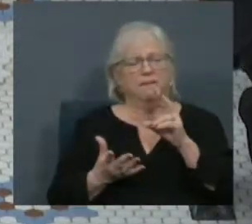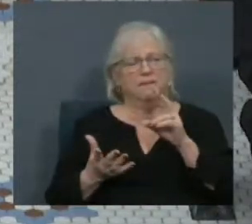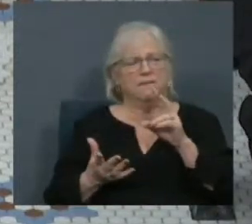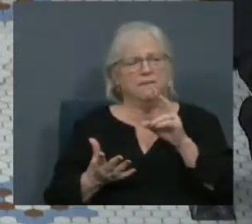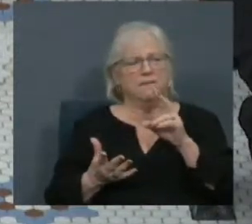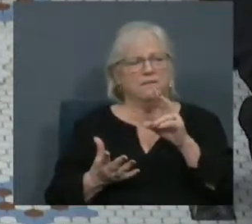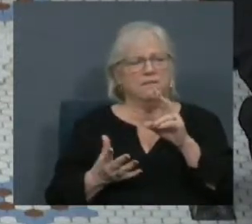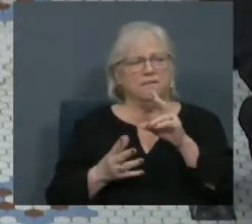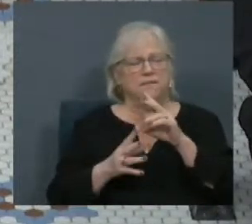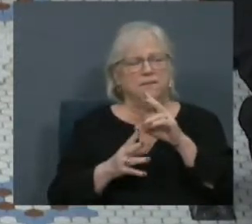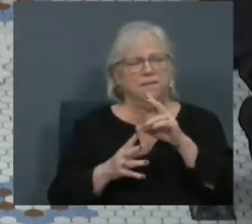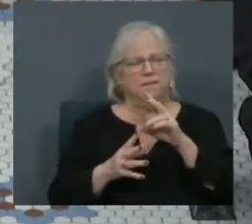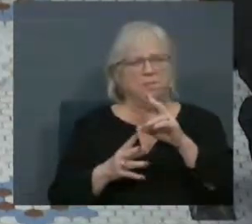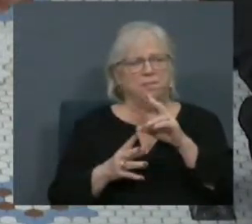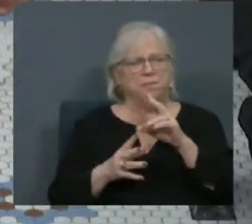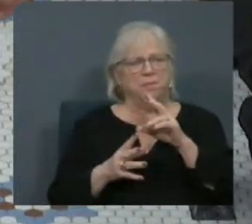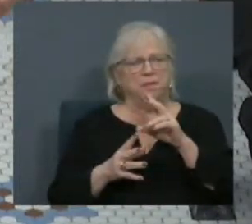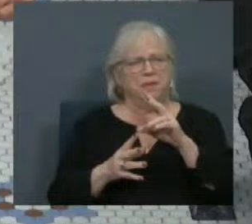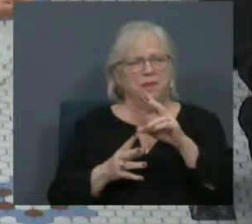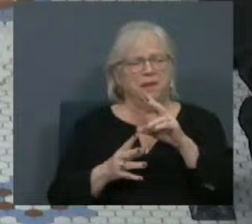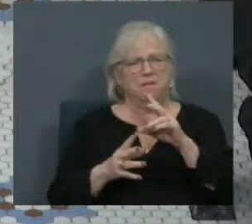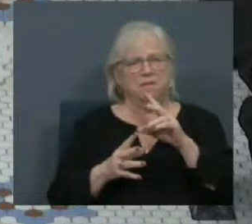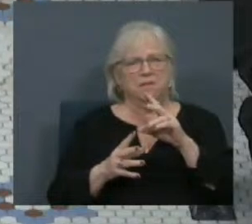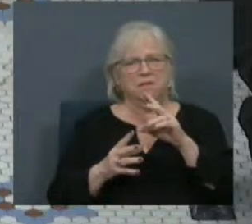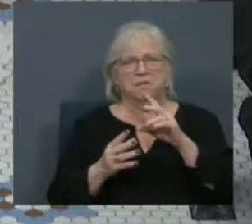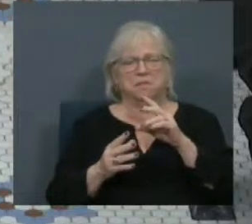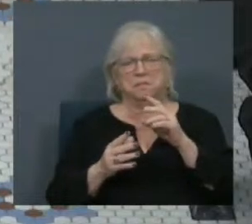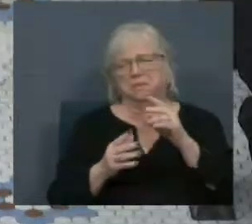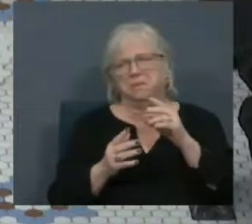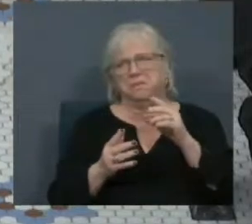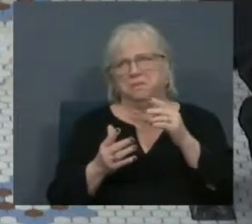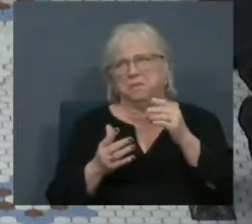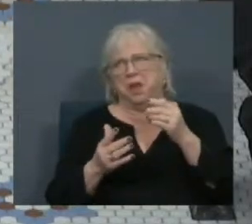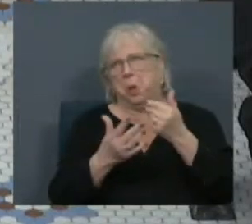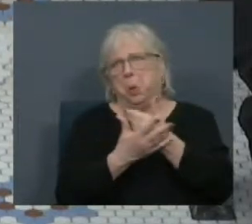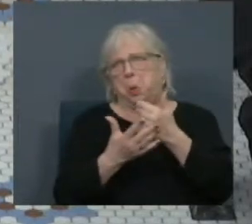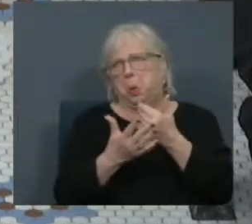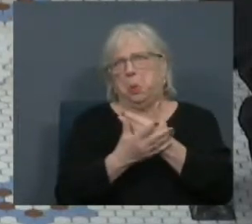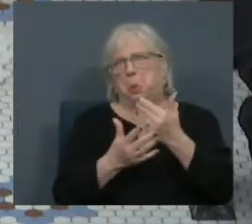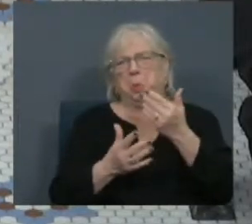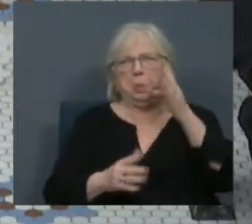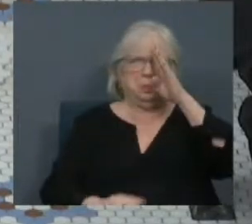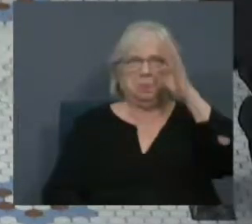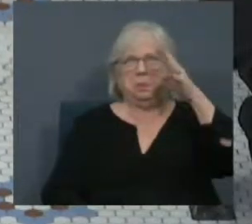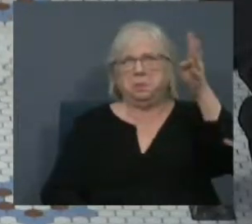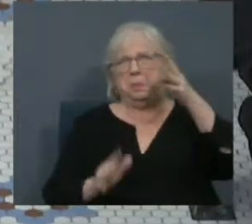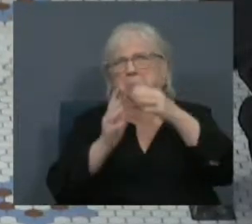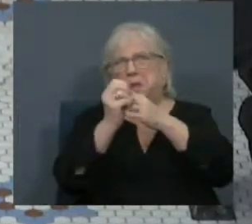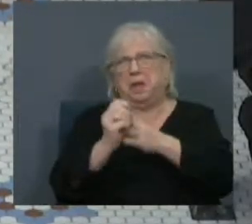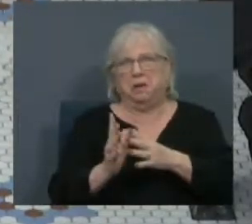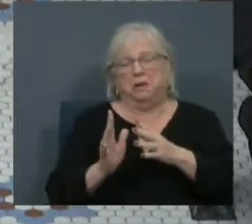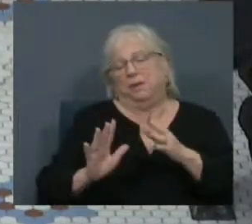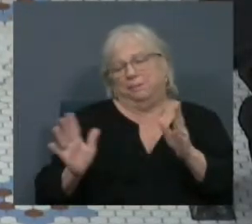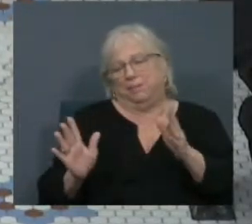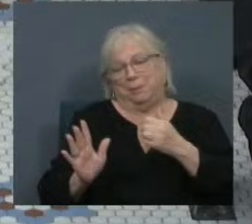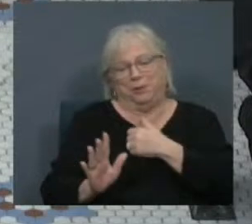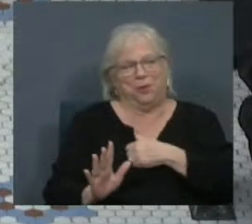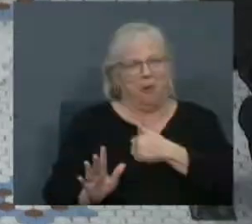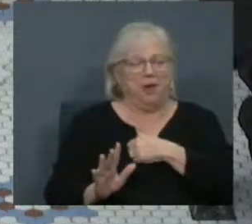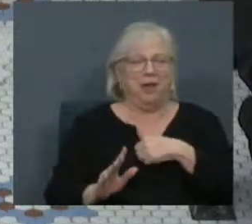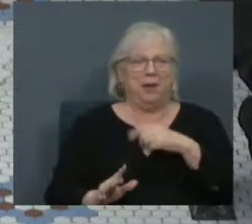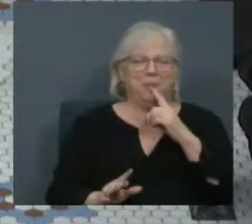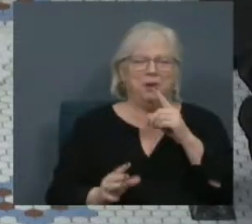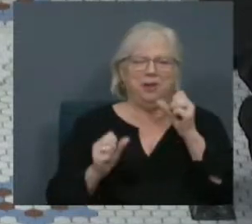I really don't think that we're like cutting edge in Little Rock, Arkansas. I'm sorry to inform you. I'm